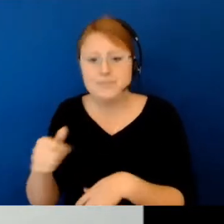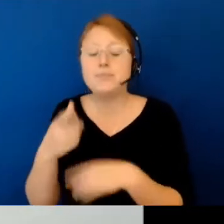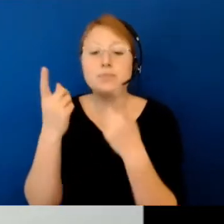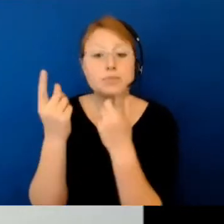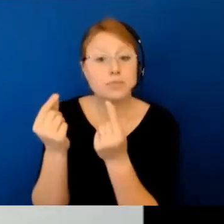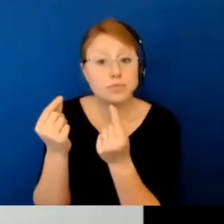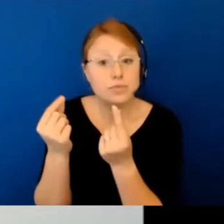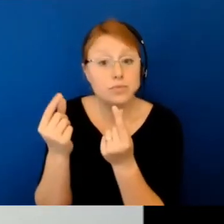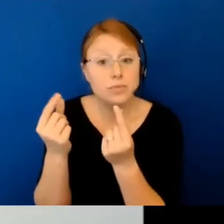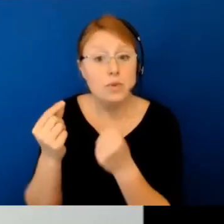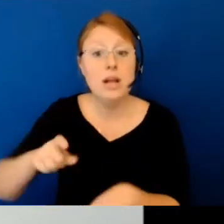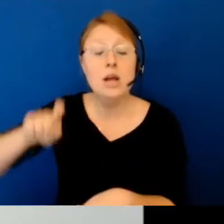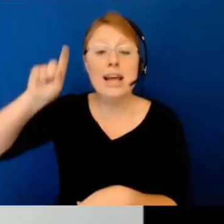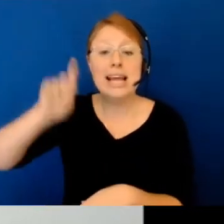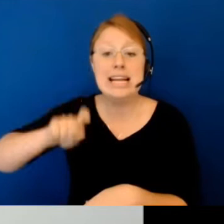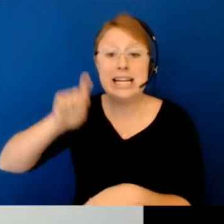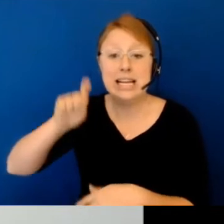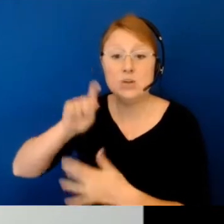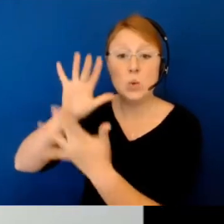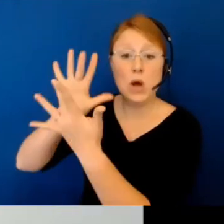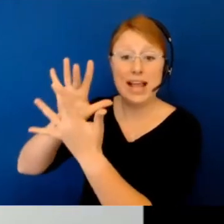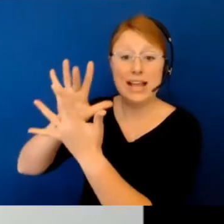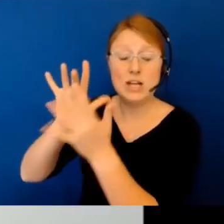coordinator can be reached by email at